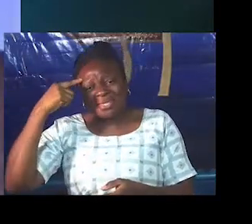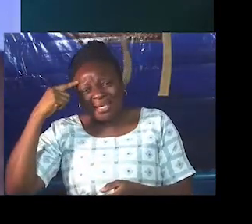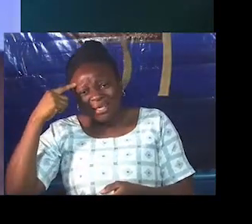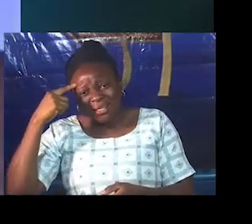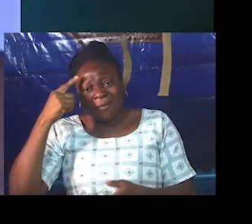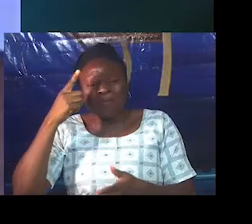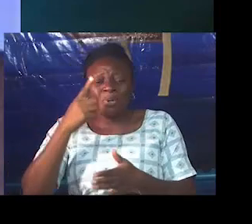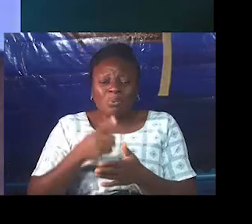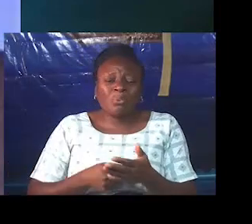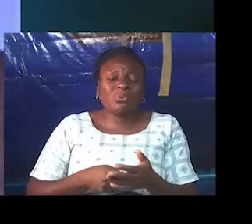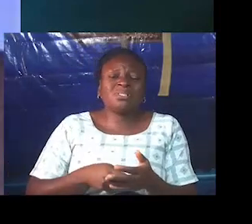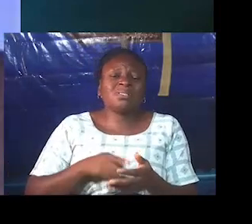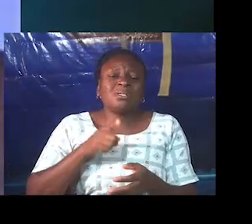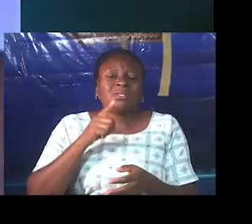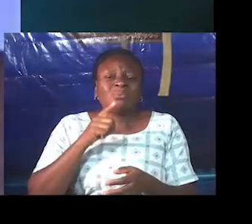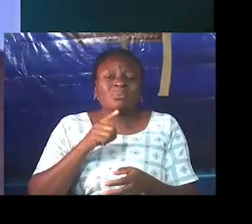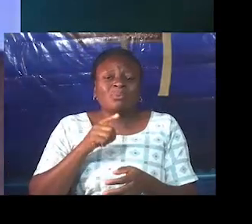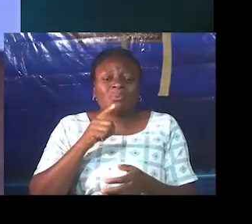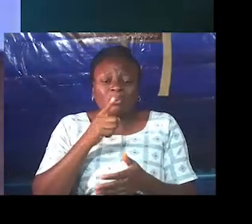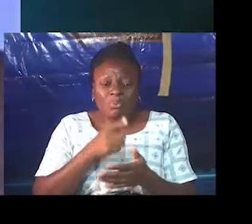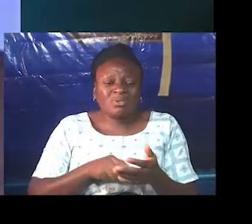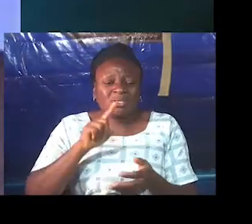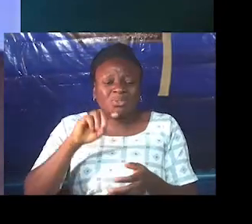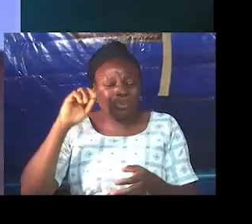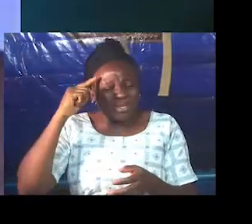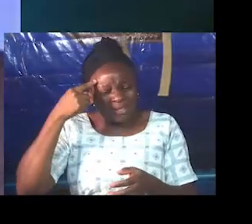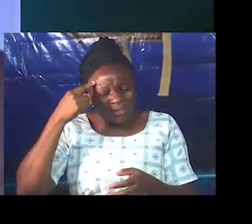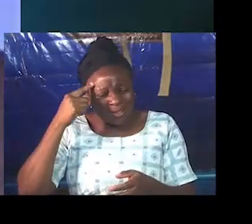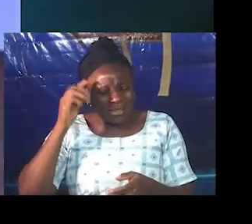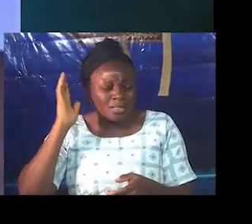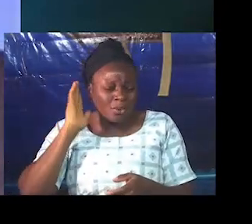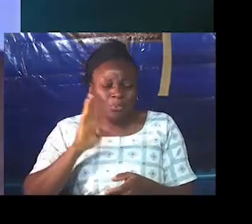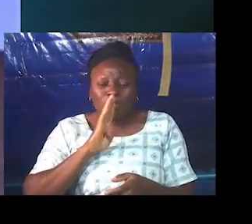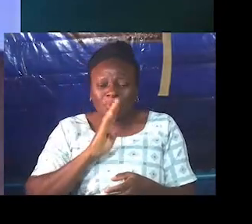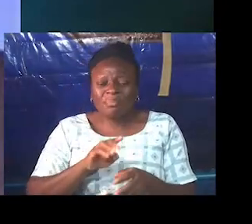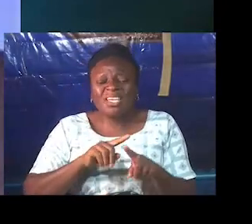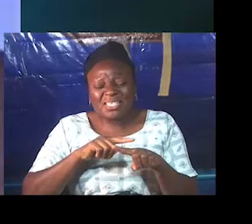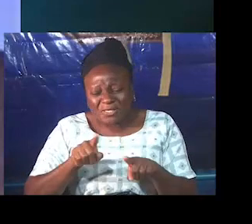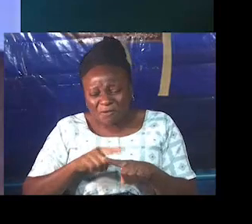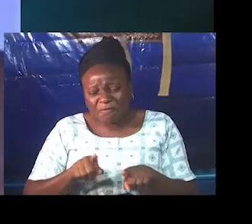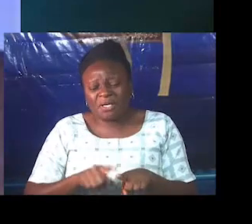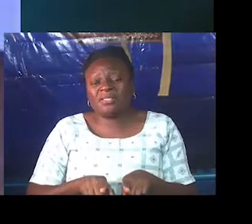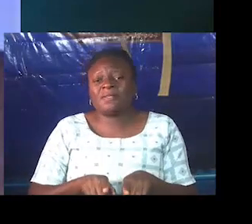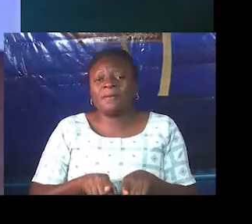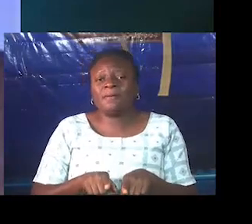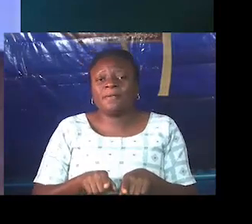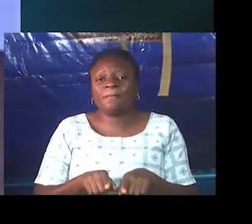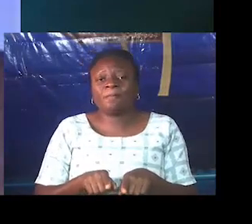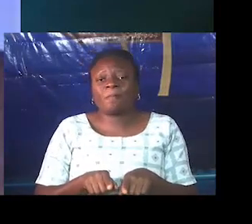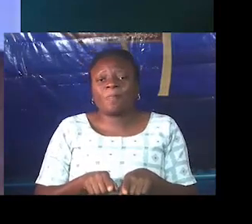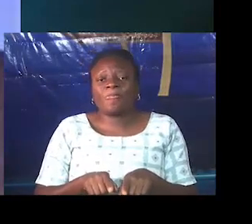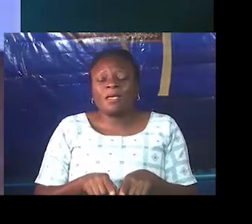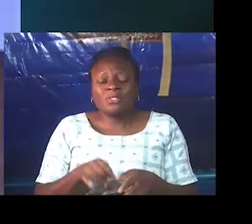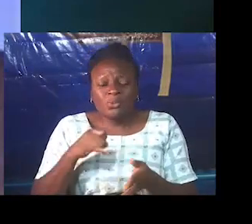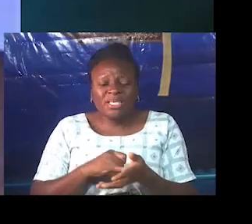definitions in life tallies with what Jesus Christ thinks about you. It becomes easy for you